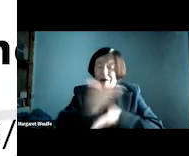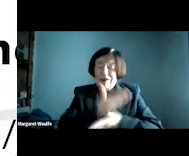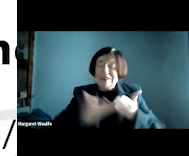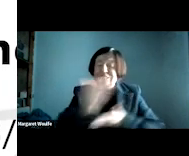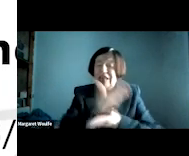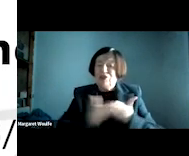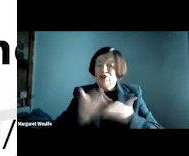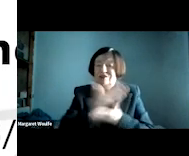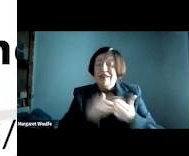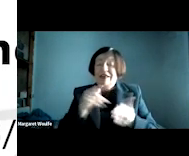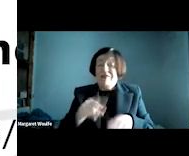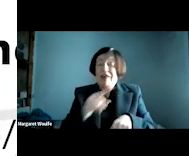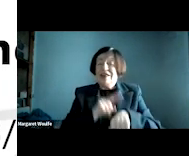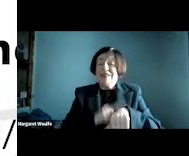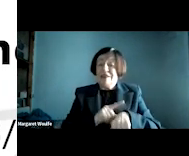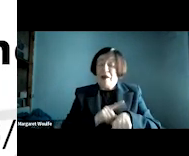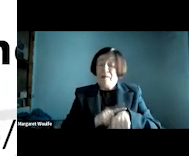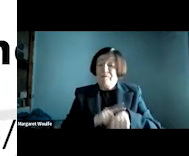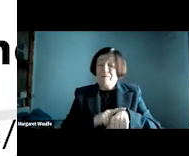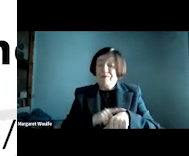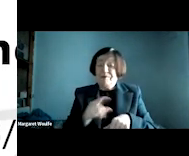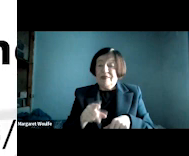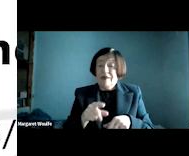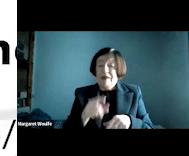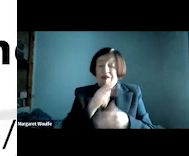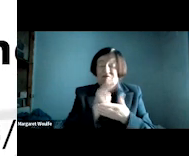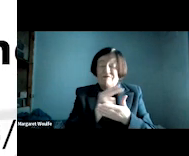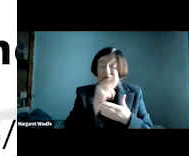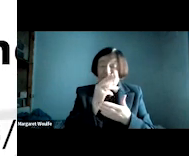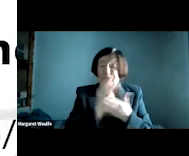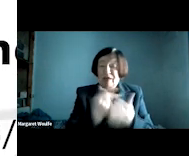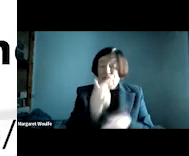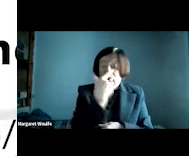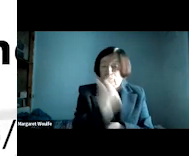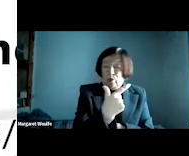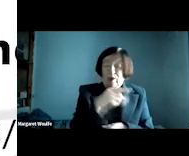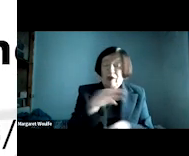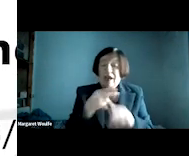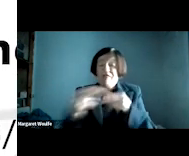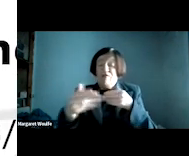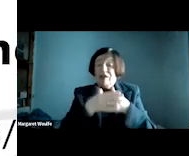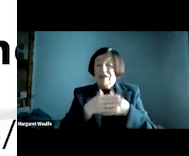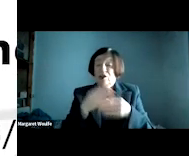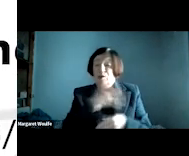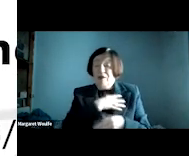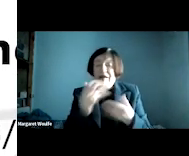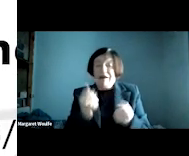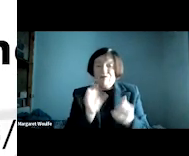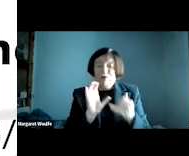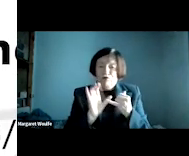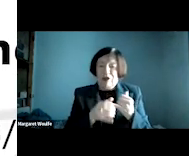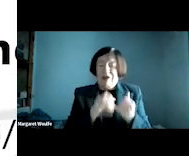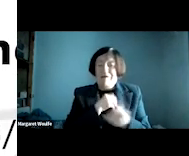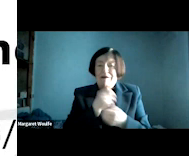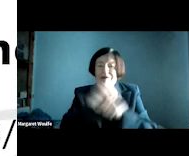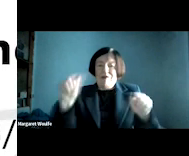that's that period there that in phase 2, that everybody outside the committee gets an opportunity to have